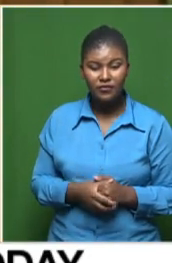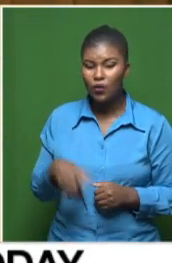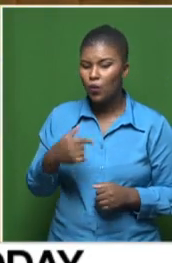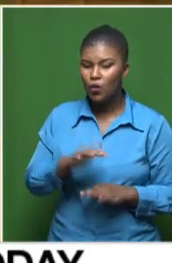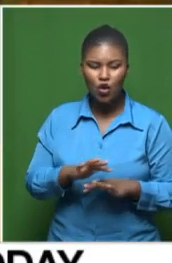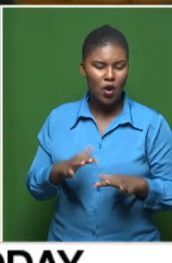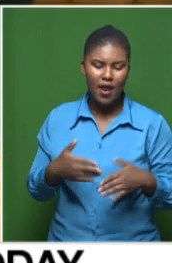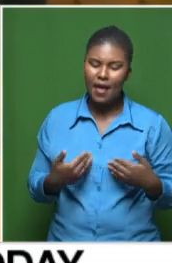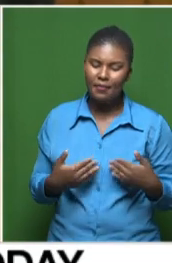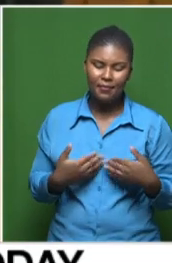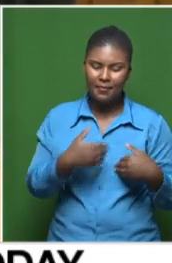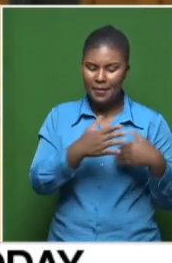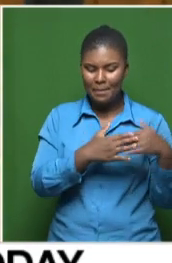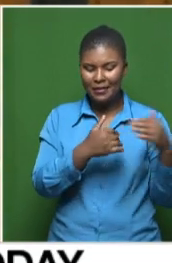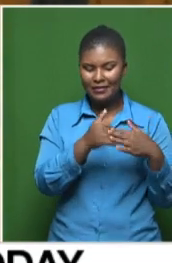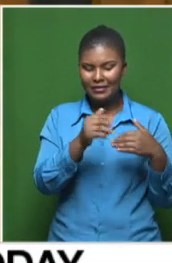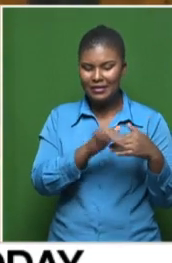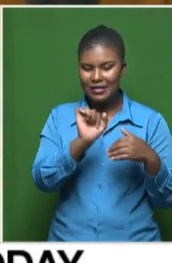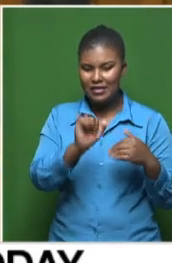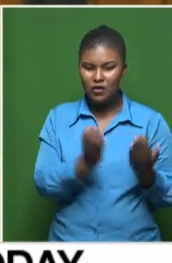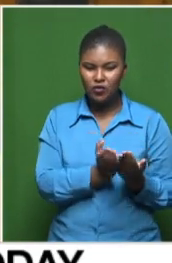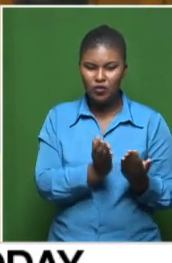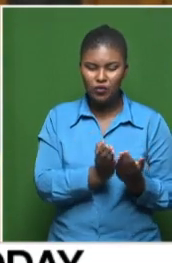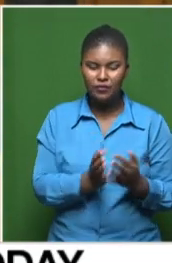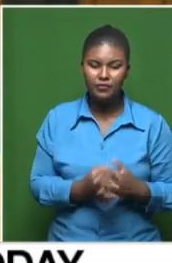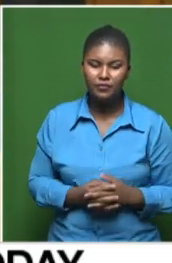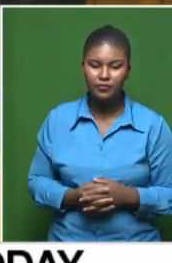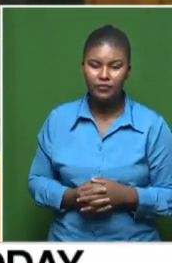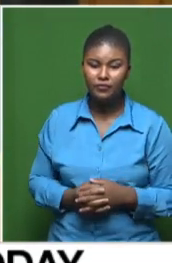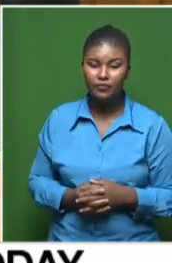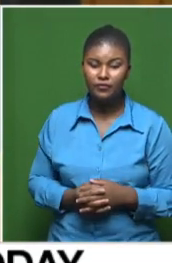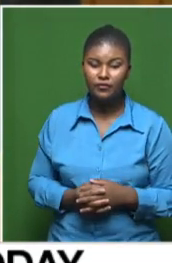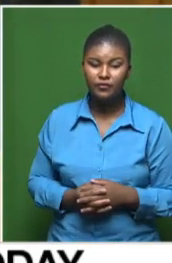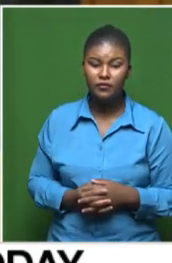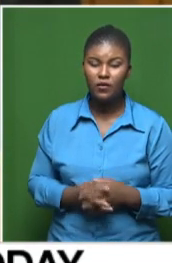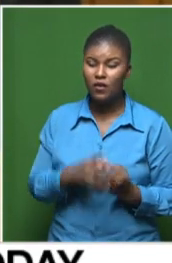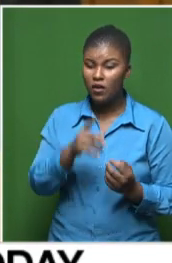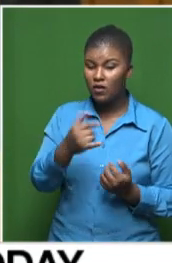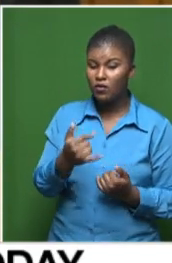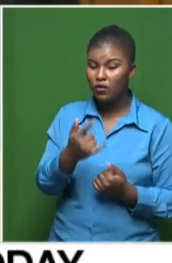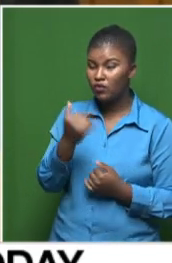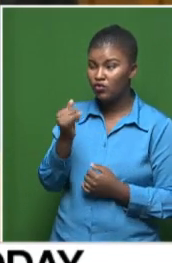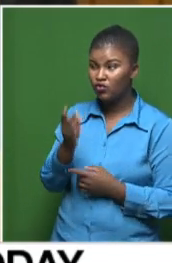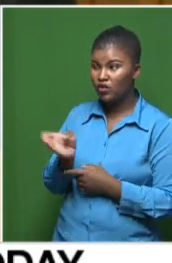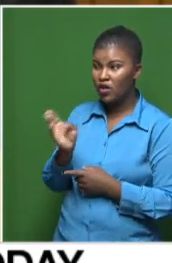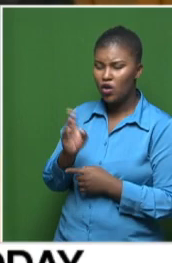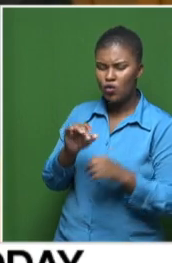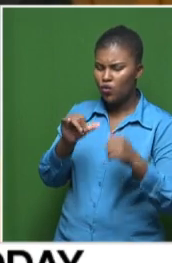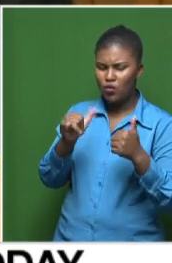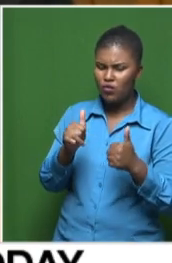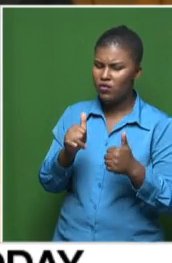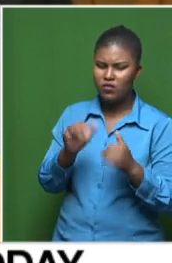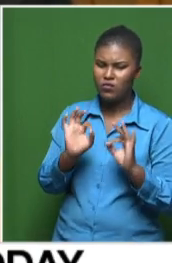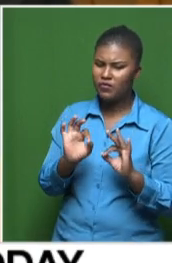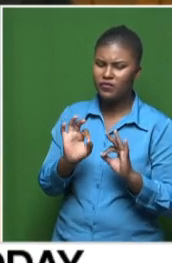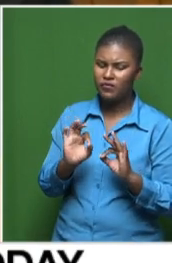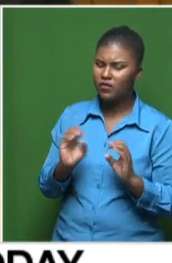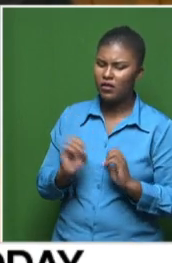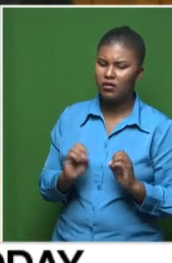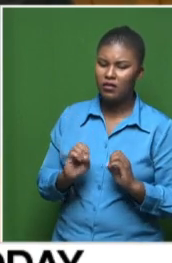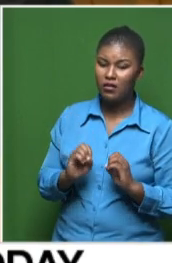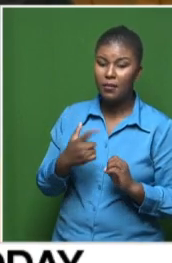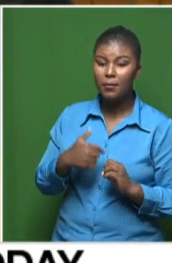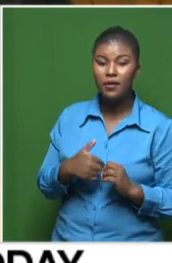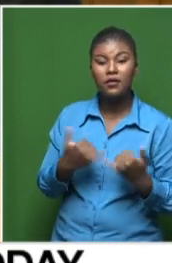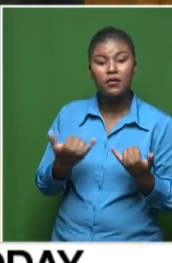the infrastructure. Because when you look at it, it's not in good conditions. But we are forced